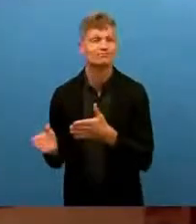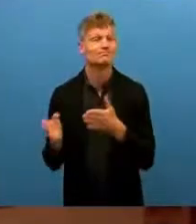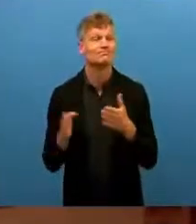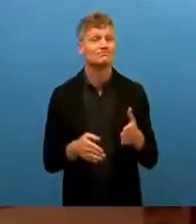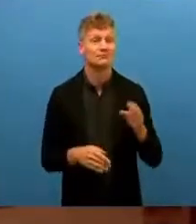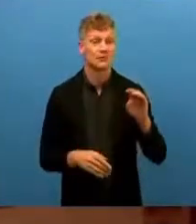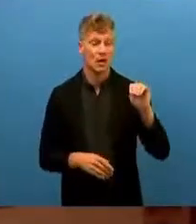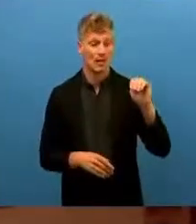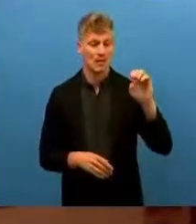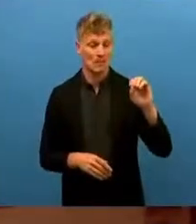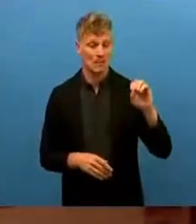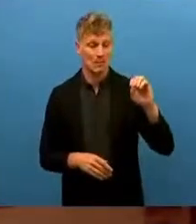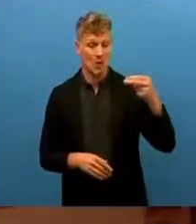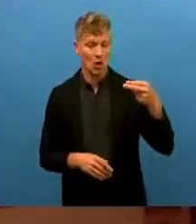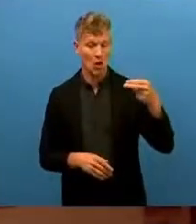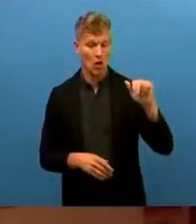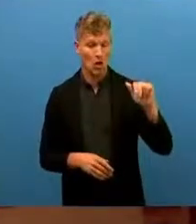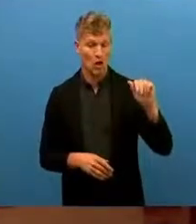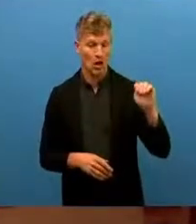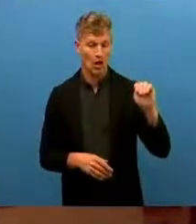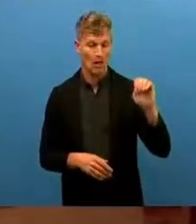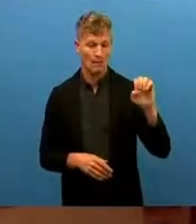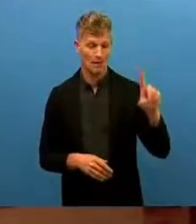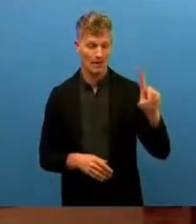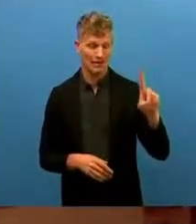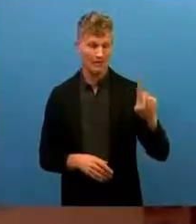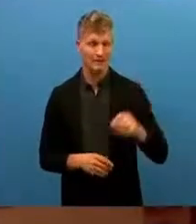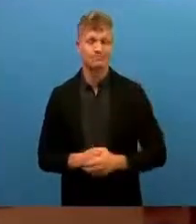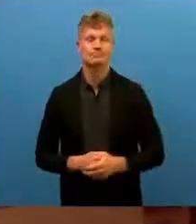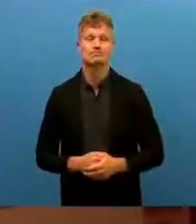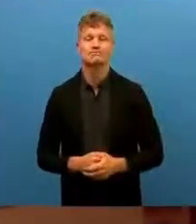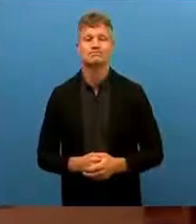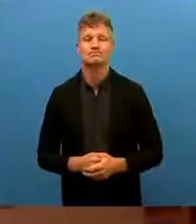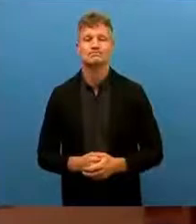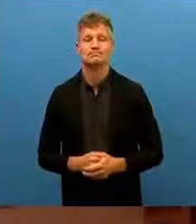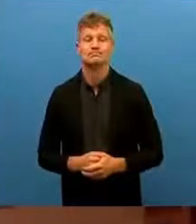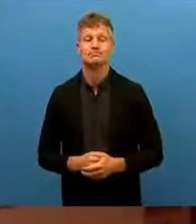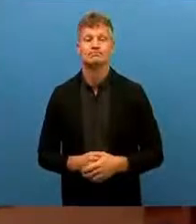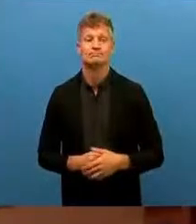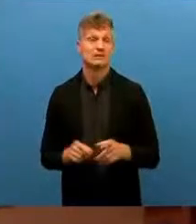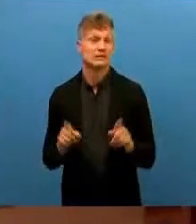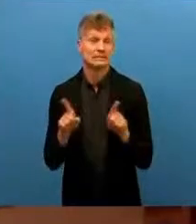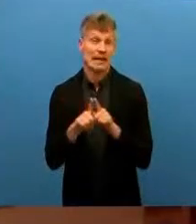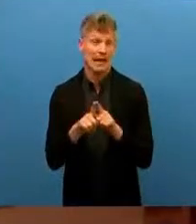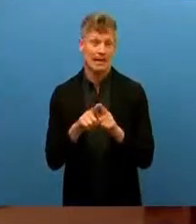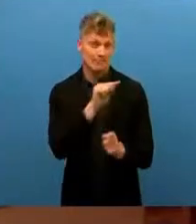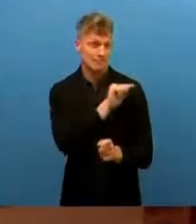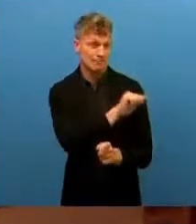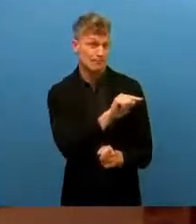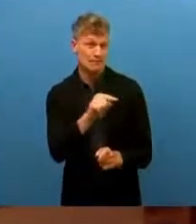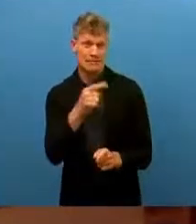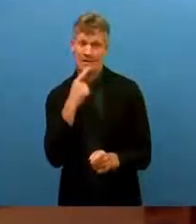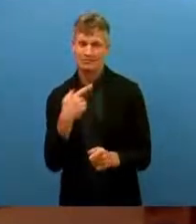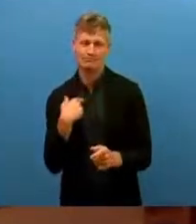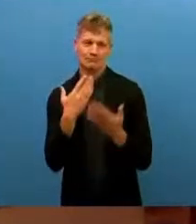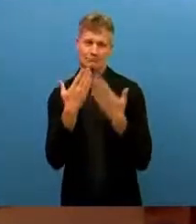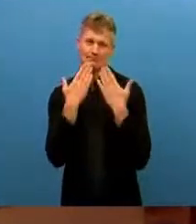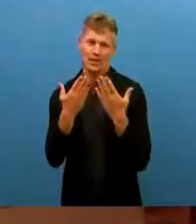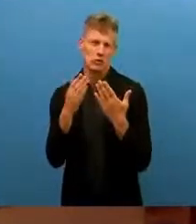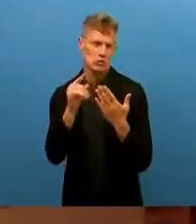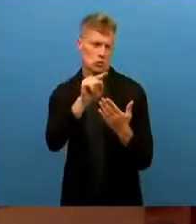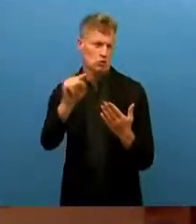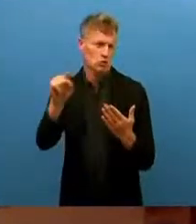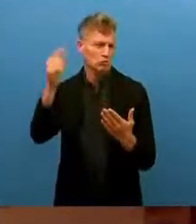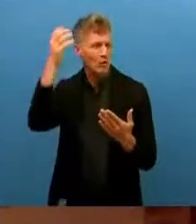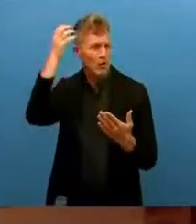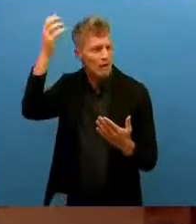Like the other speakers, I'd like to acknowledge the significant support expressed in the room today from both Indigenous peoples and also states.